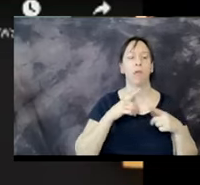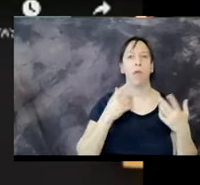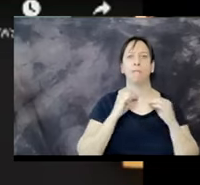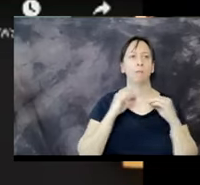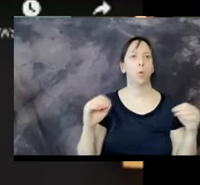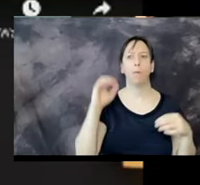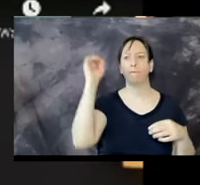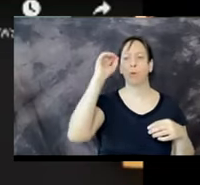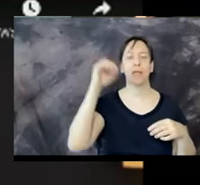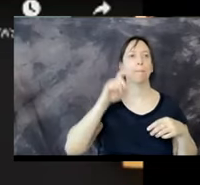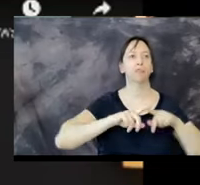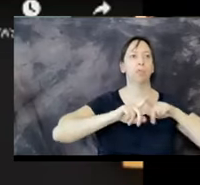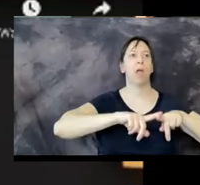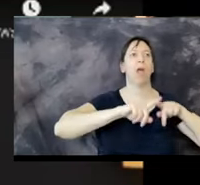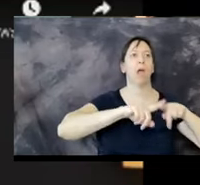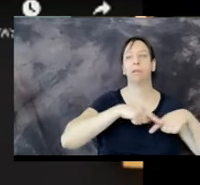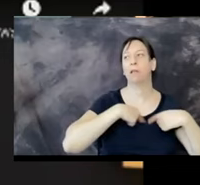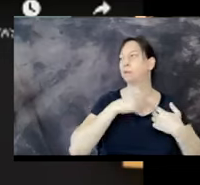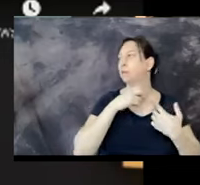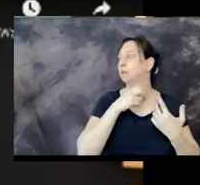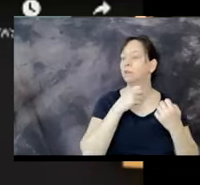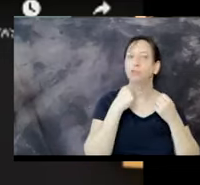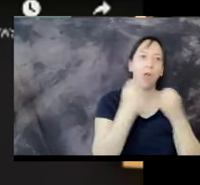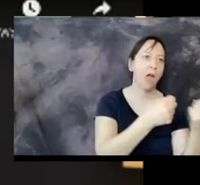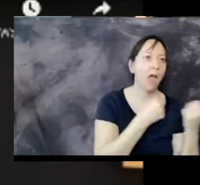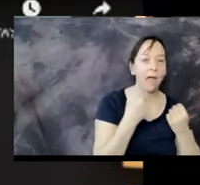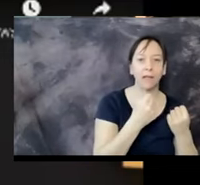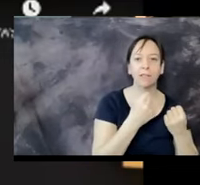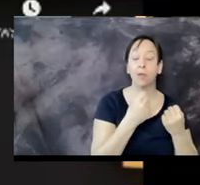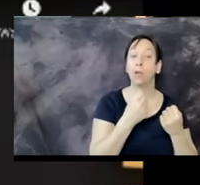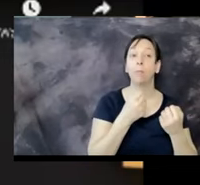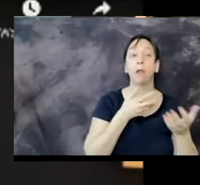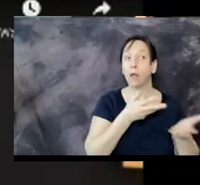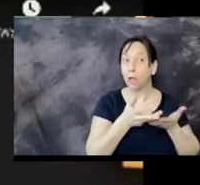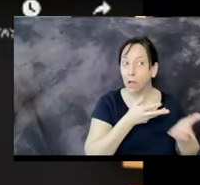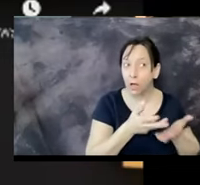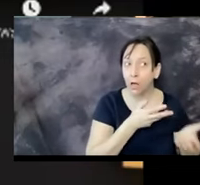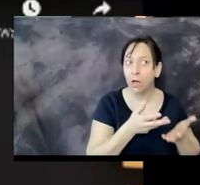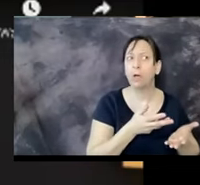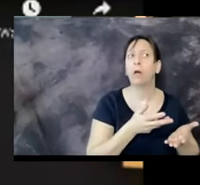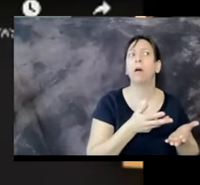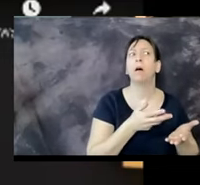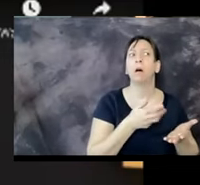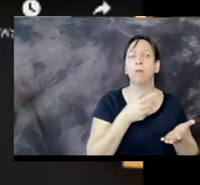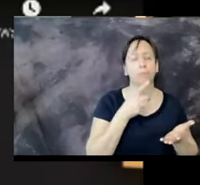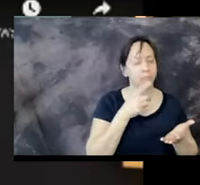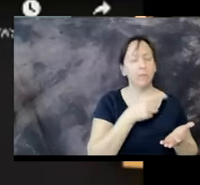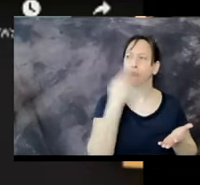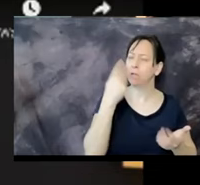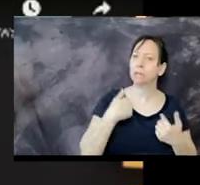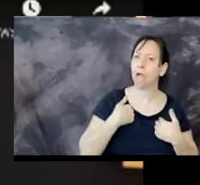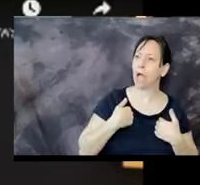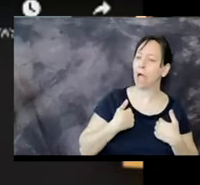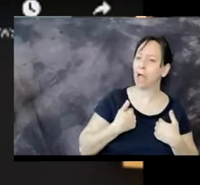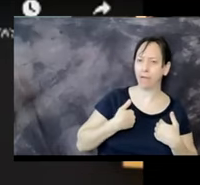help me do like read, write, drive. But if getting to know me, they'll see that I can speak for myself. So how do you get your